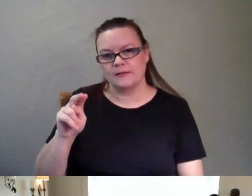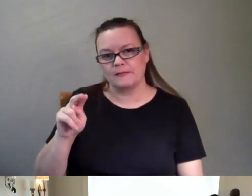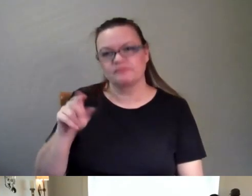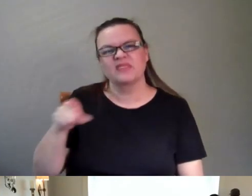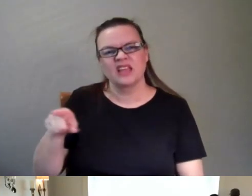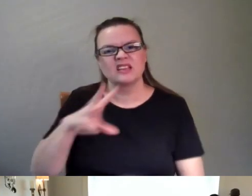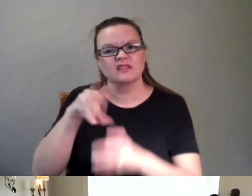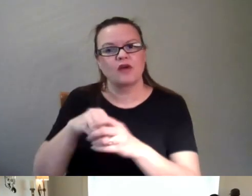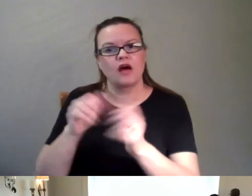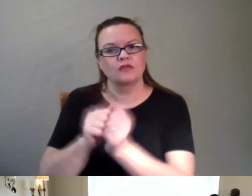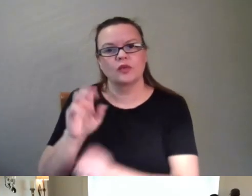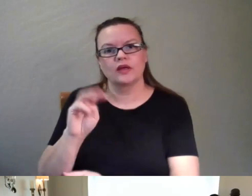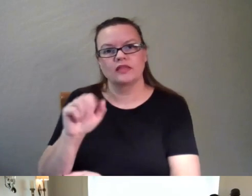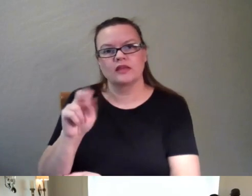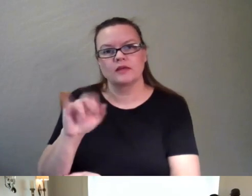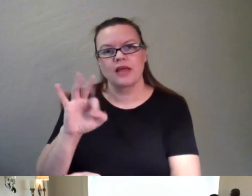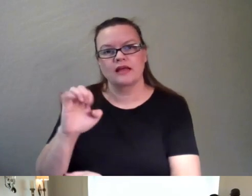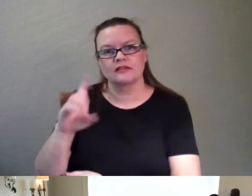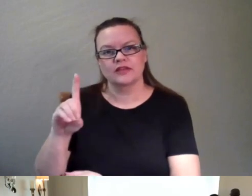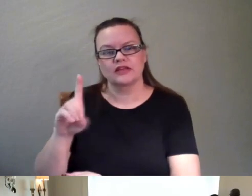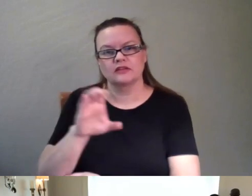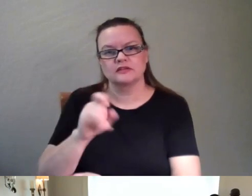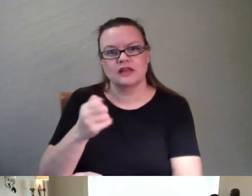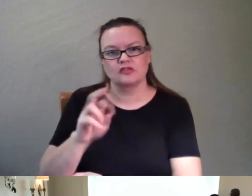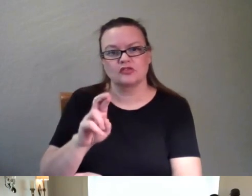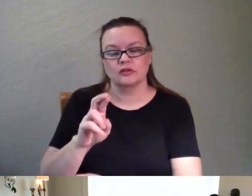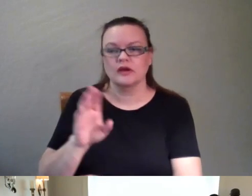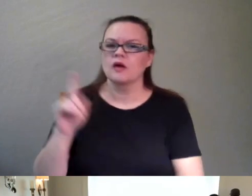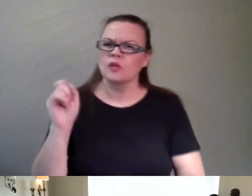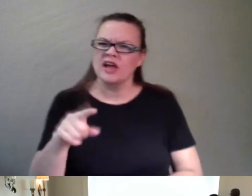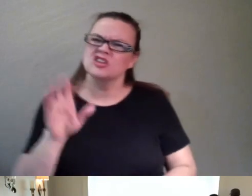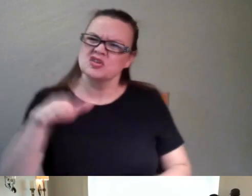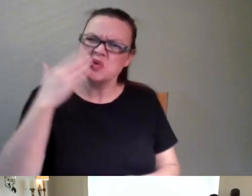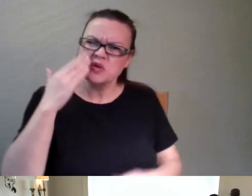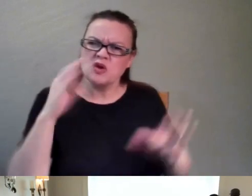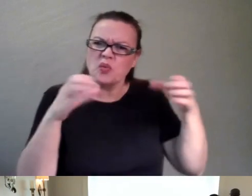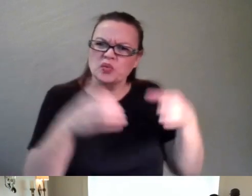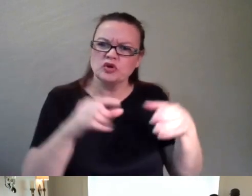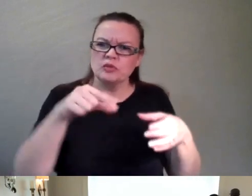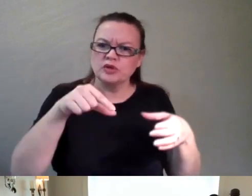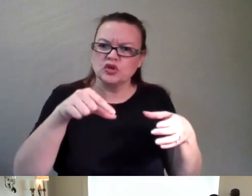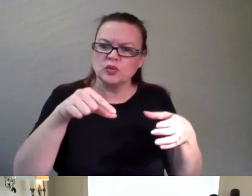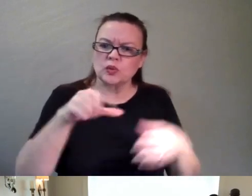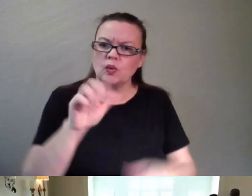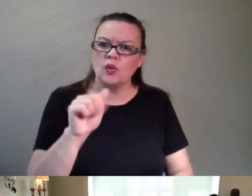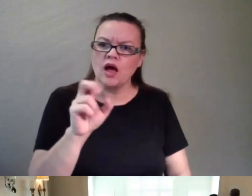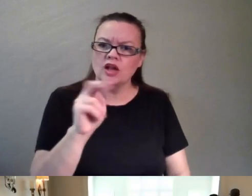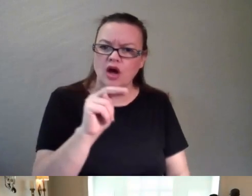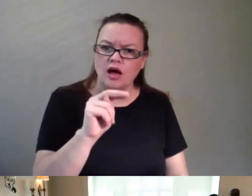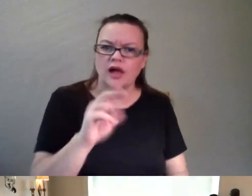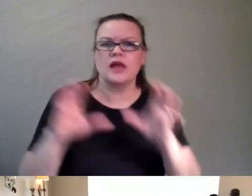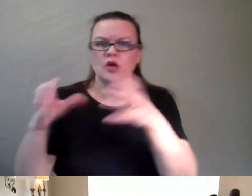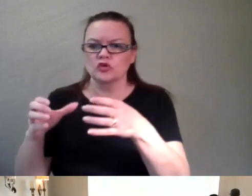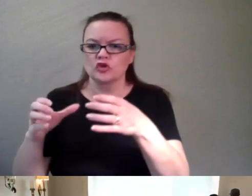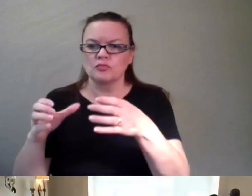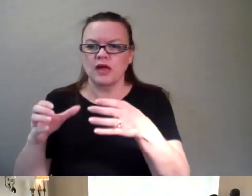you have respect and dialogue with followers of QAnon and conspiracy theorists, some of whom may even be